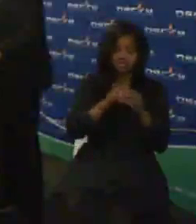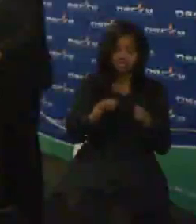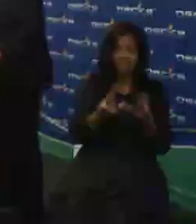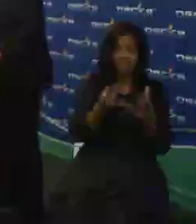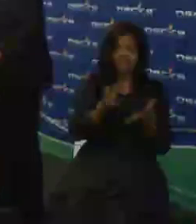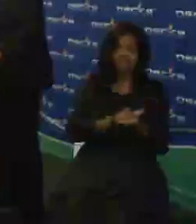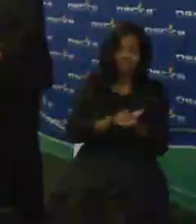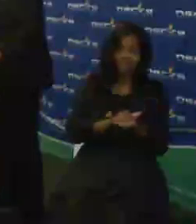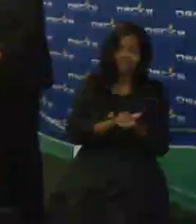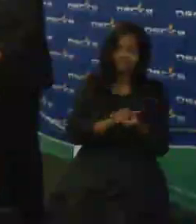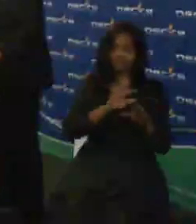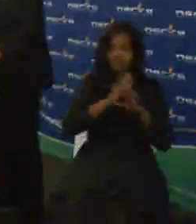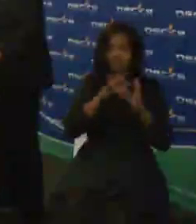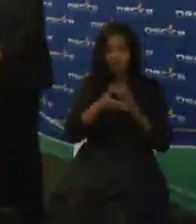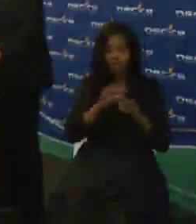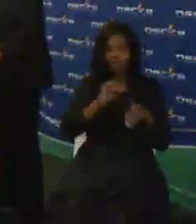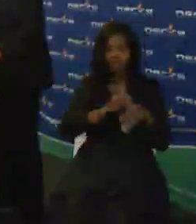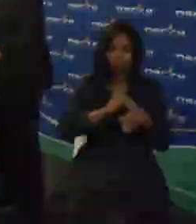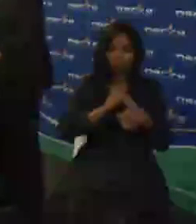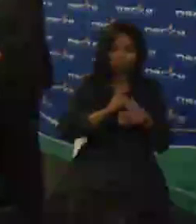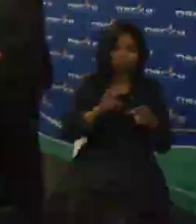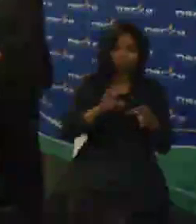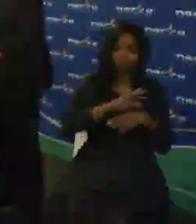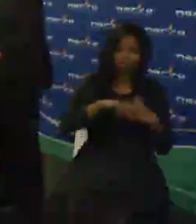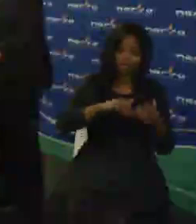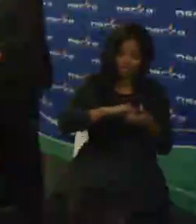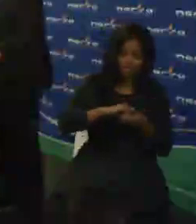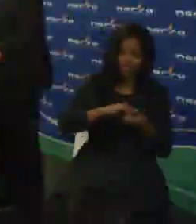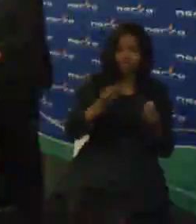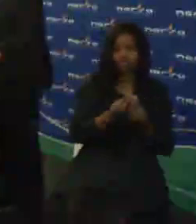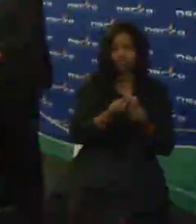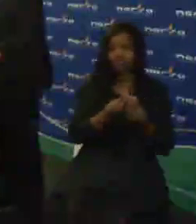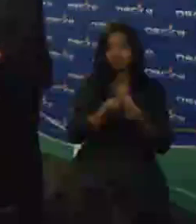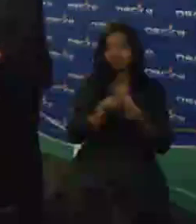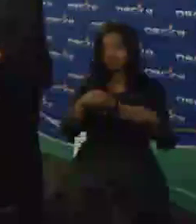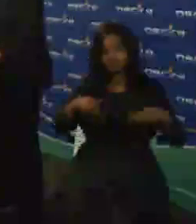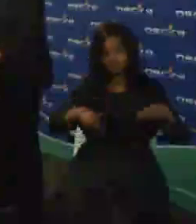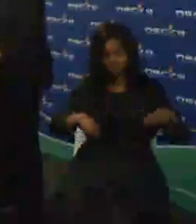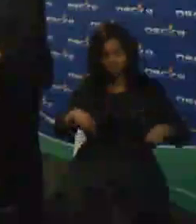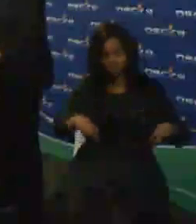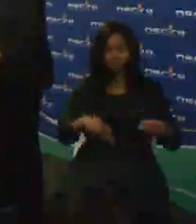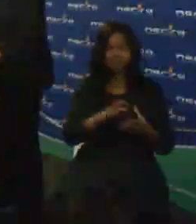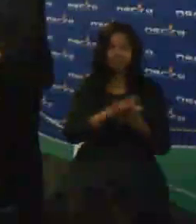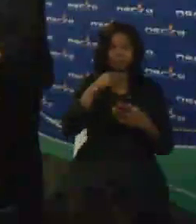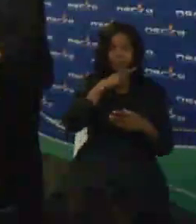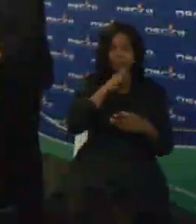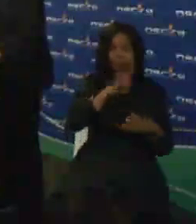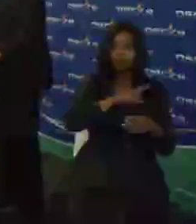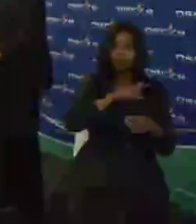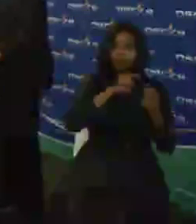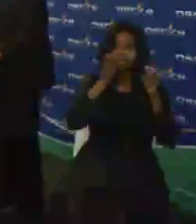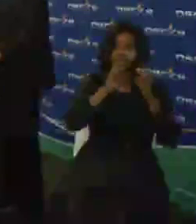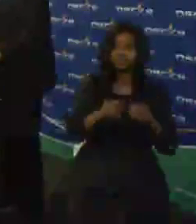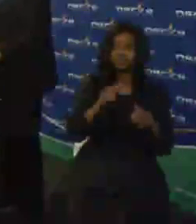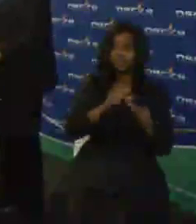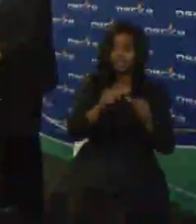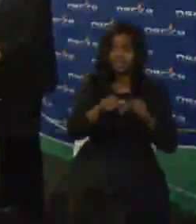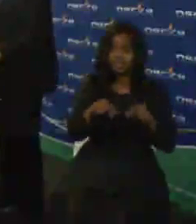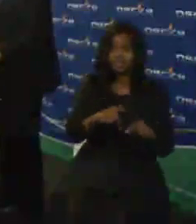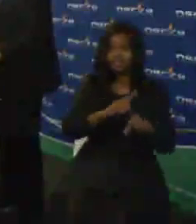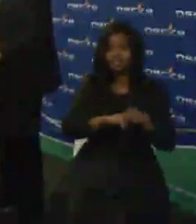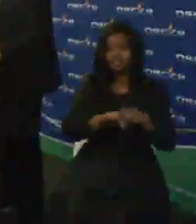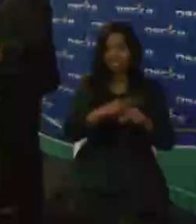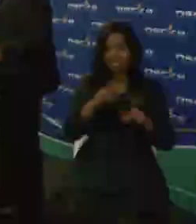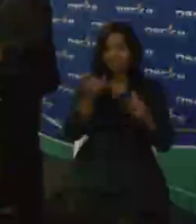given the cost associated to fraud and corruption. Why is Eskom at this stage, whilst you are not